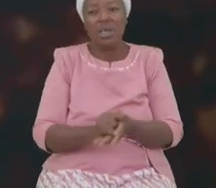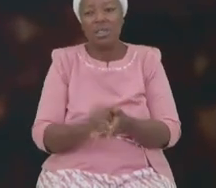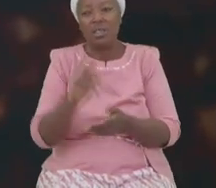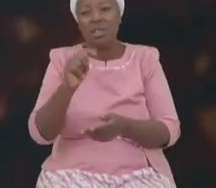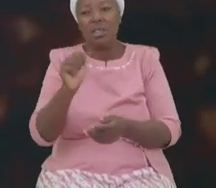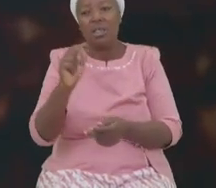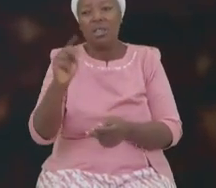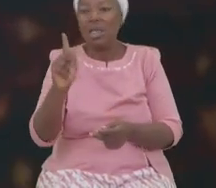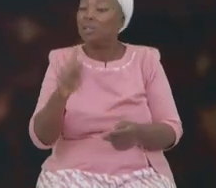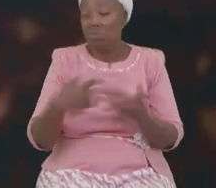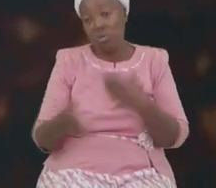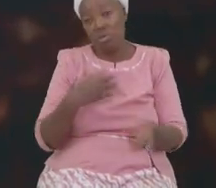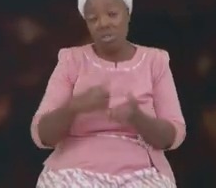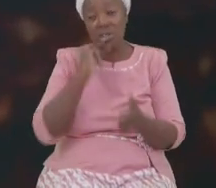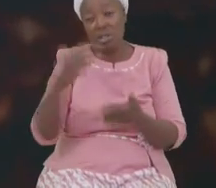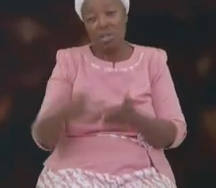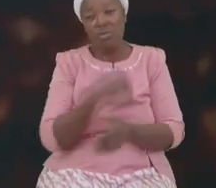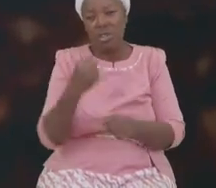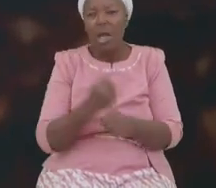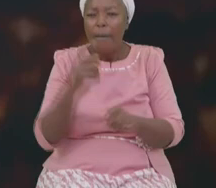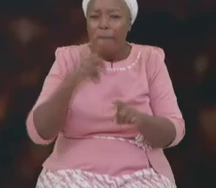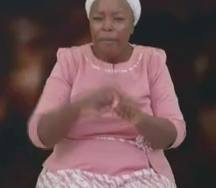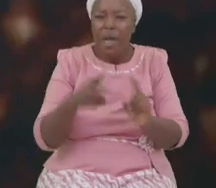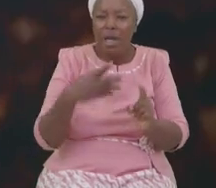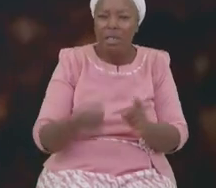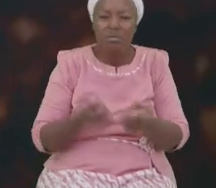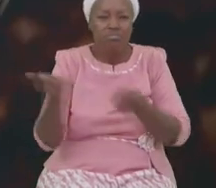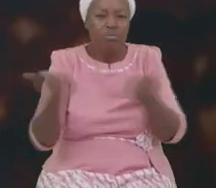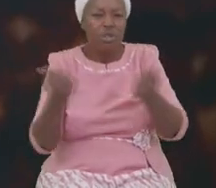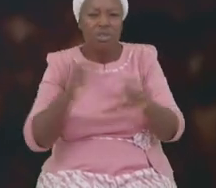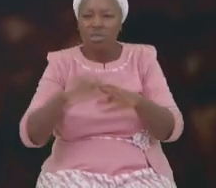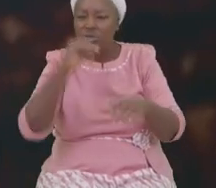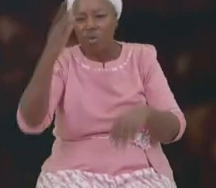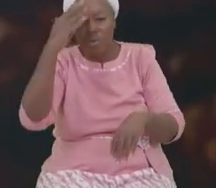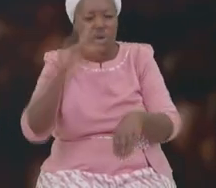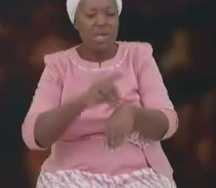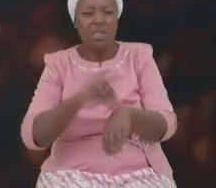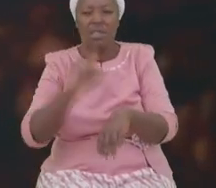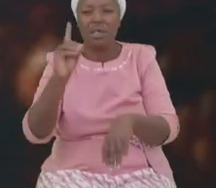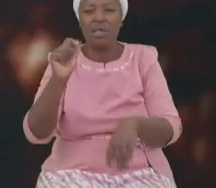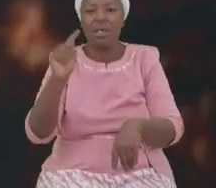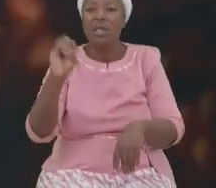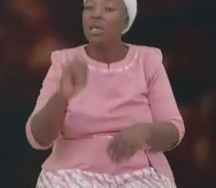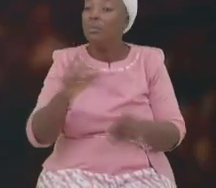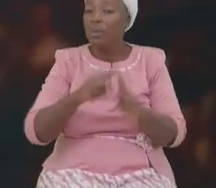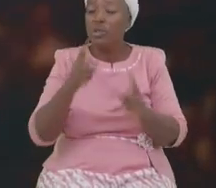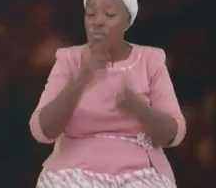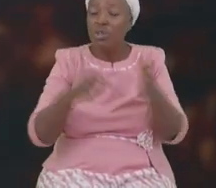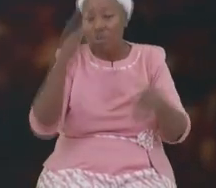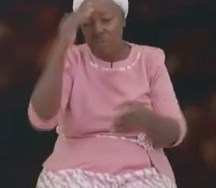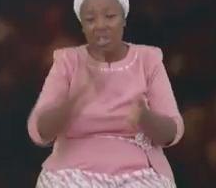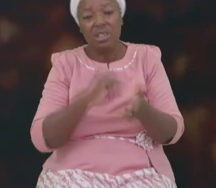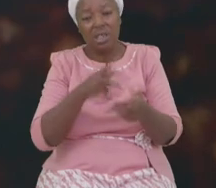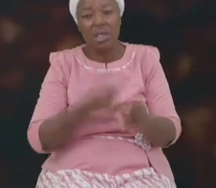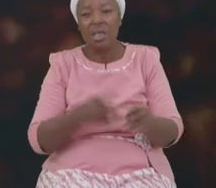it's New Year, but the vehicle does not know date. All he knows about the kind of fuel you put in